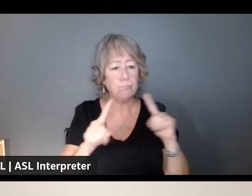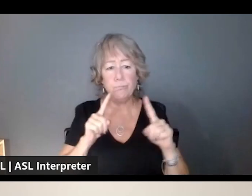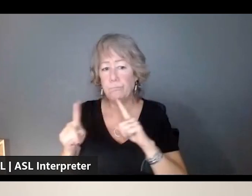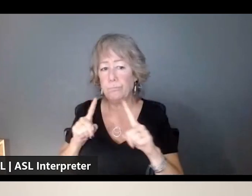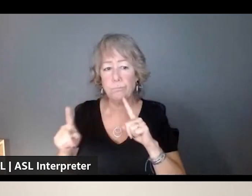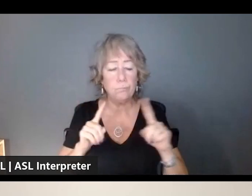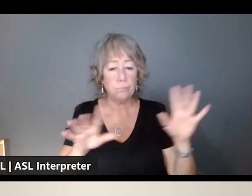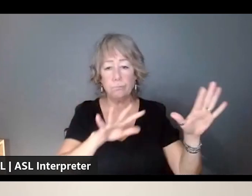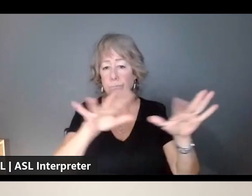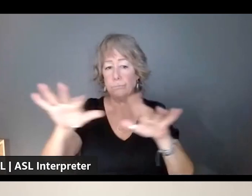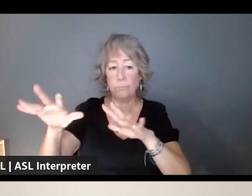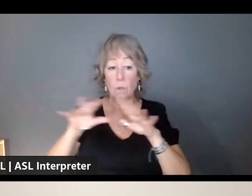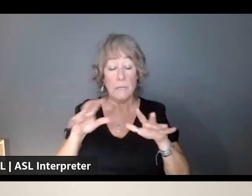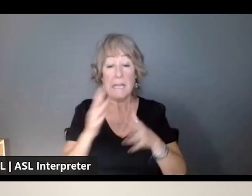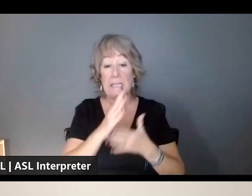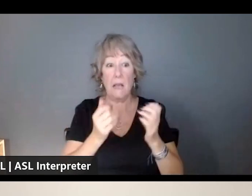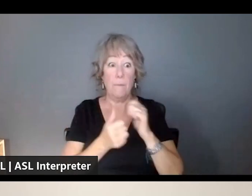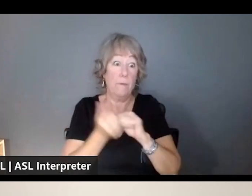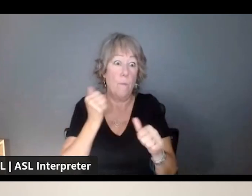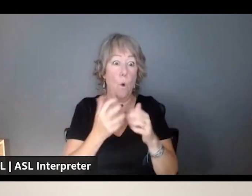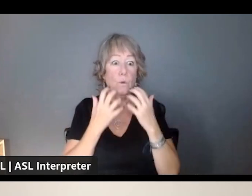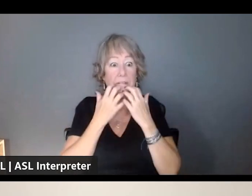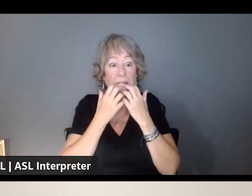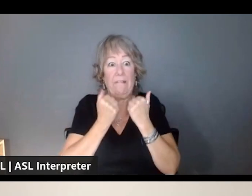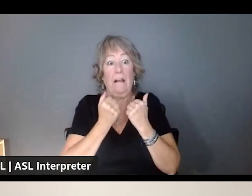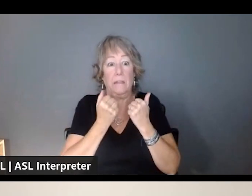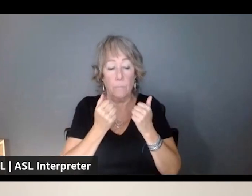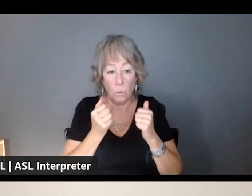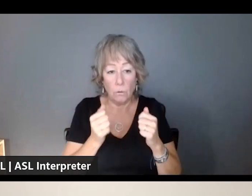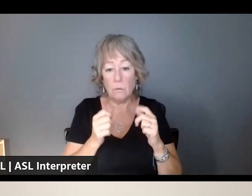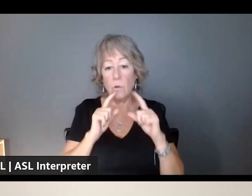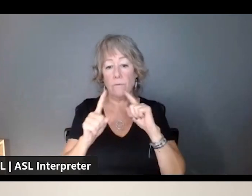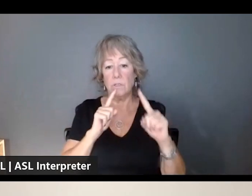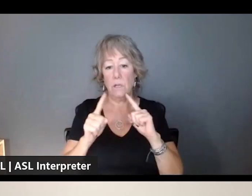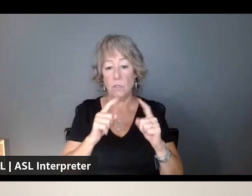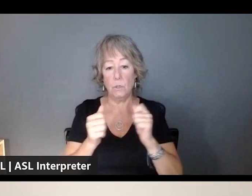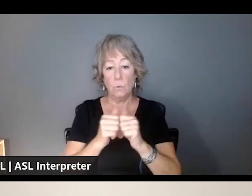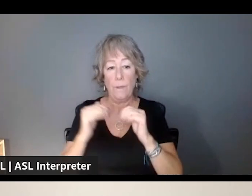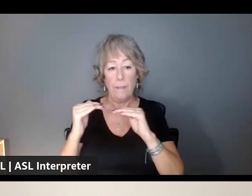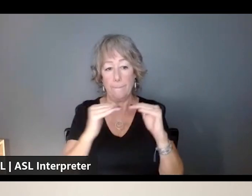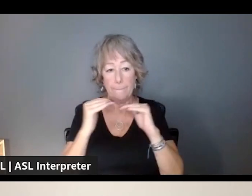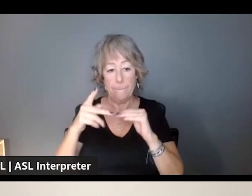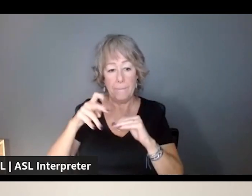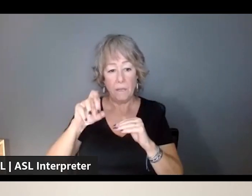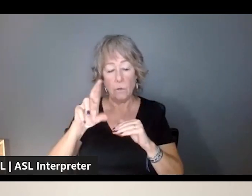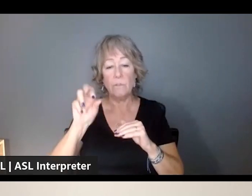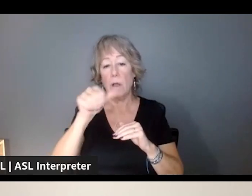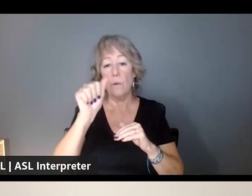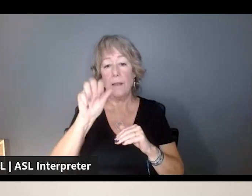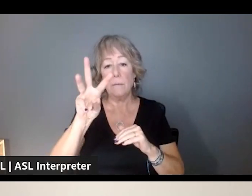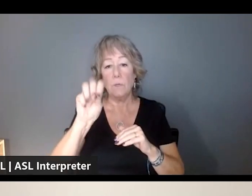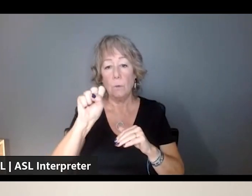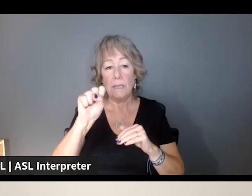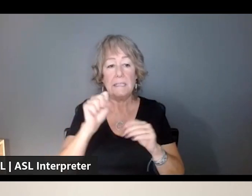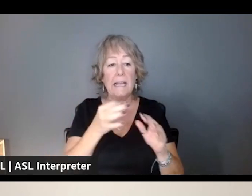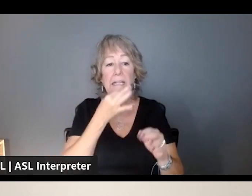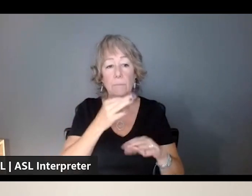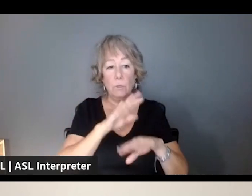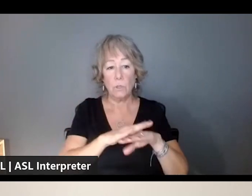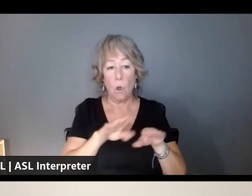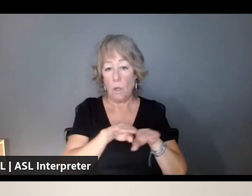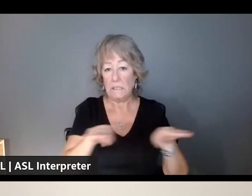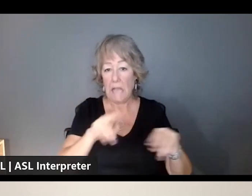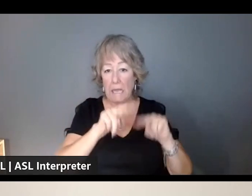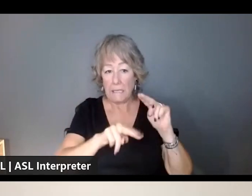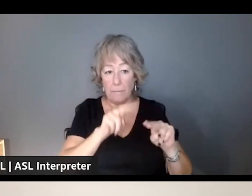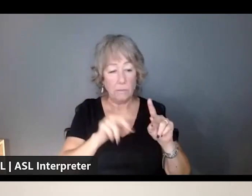have. I think some of the most valuable conversations will be with your peers and other AWS experts on site, and really take the